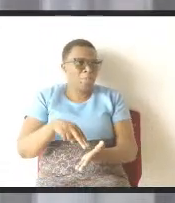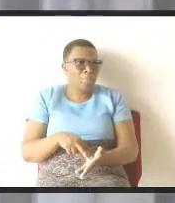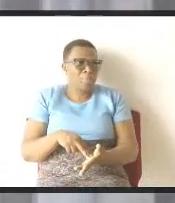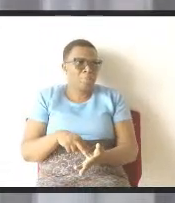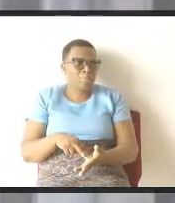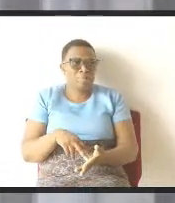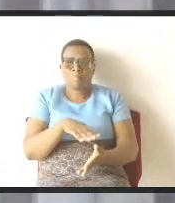embrace God's provision,